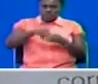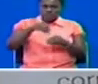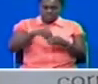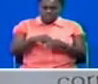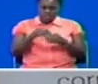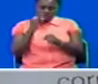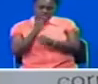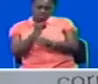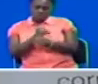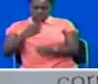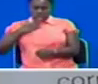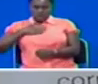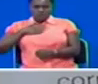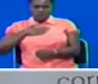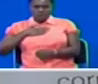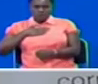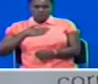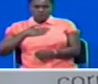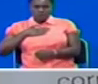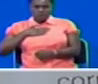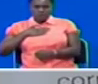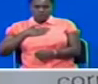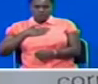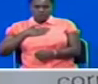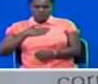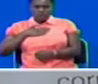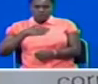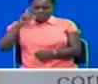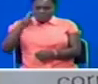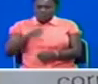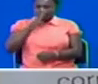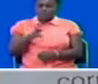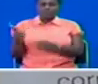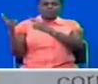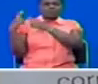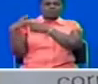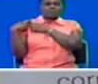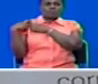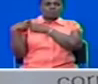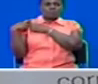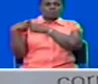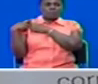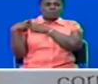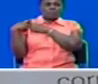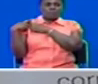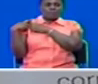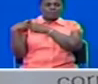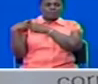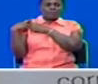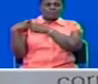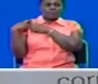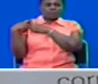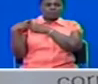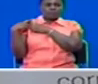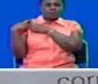institutions. We need to be accountable for that. Take the lead against that corruption